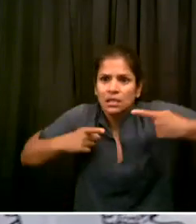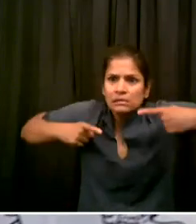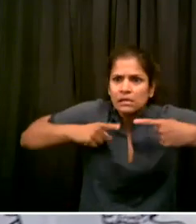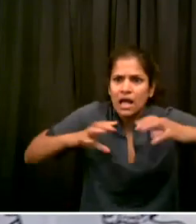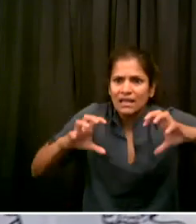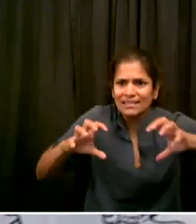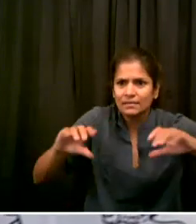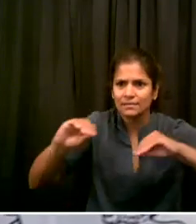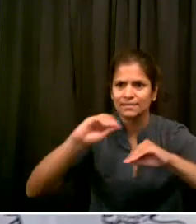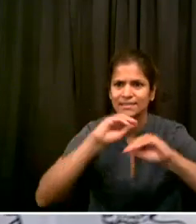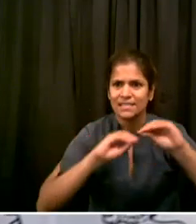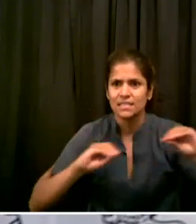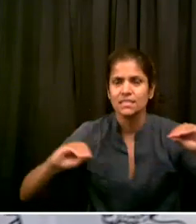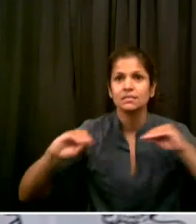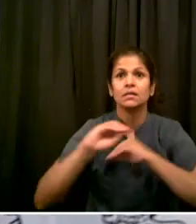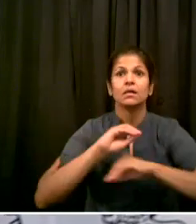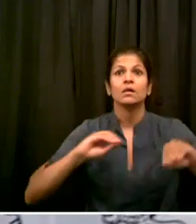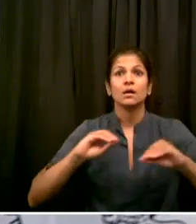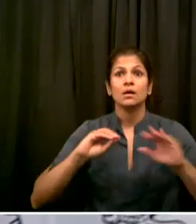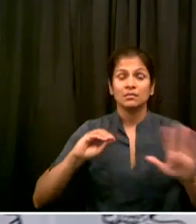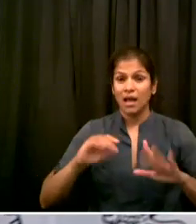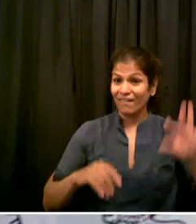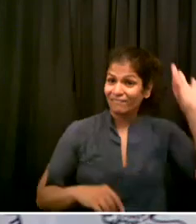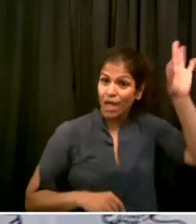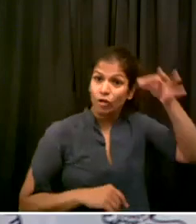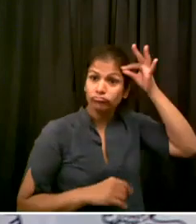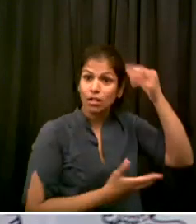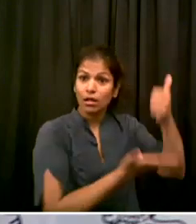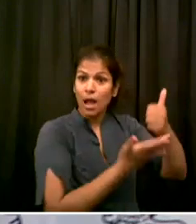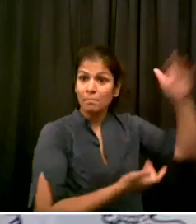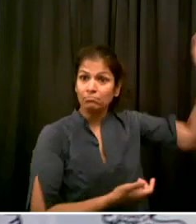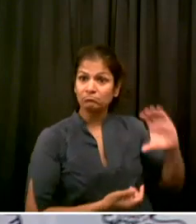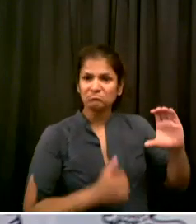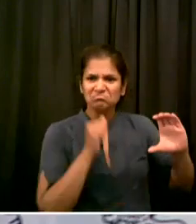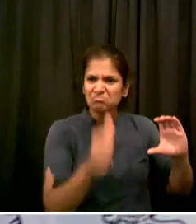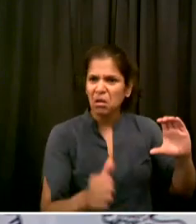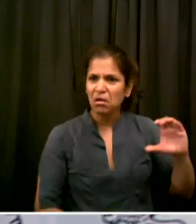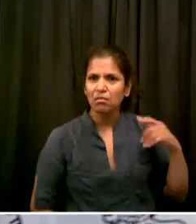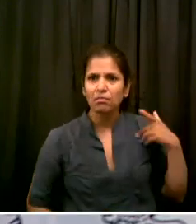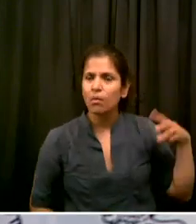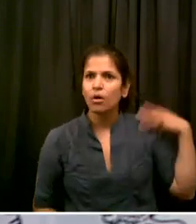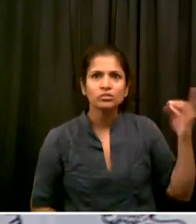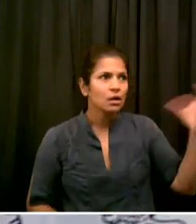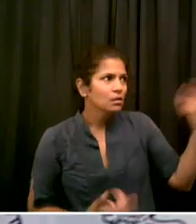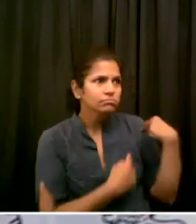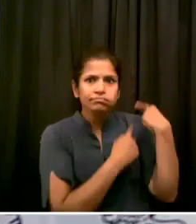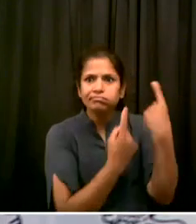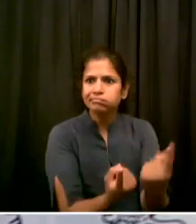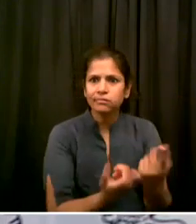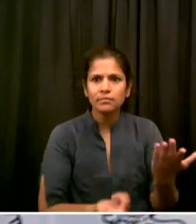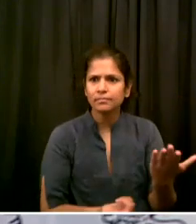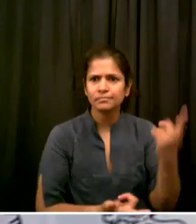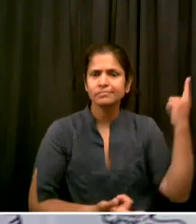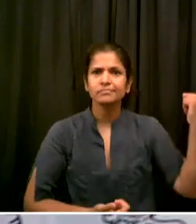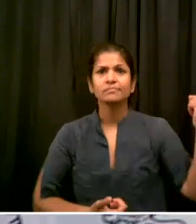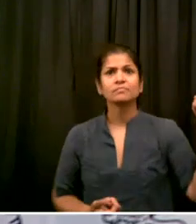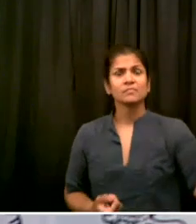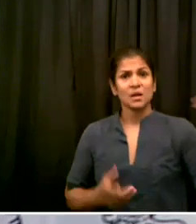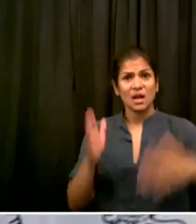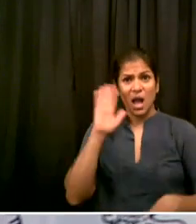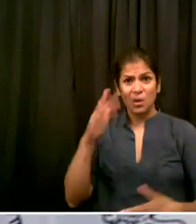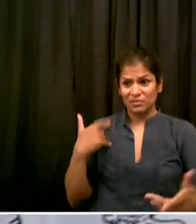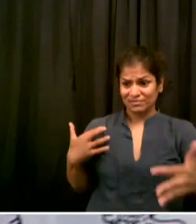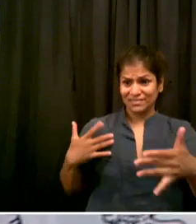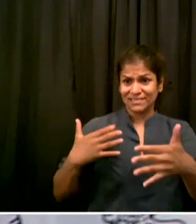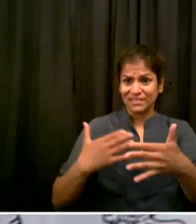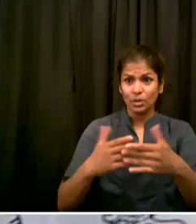for up to 22,000 workers could go out by August 31st. So I'm curious, this is, I guess, more of an ethereal question. How do you think